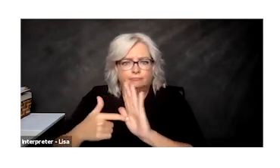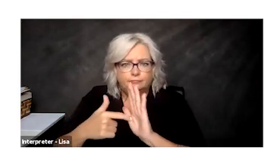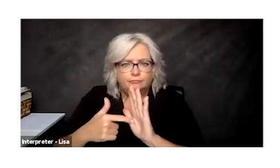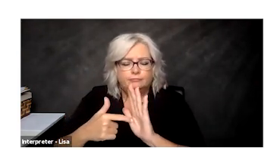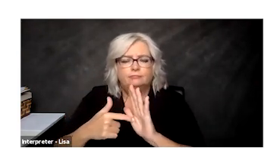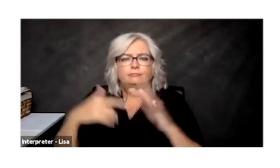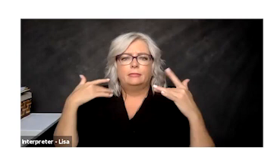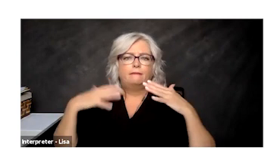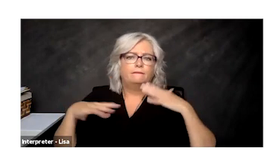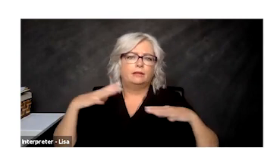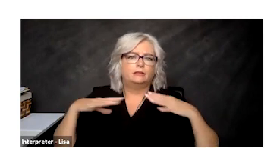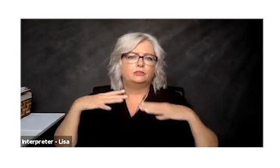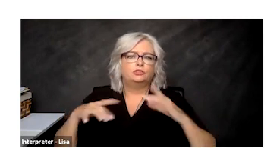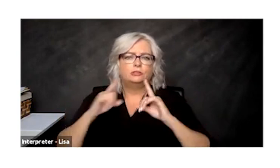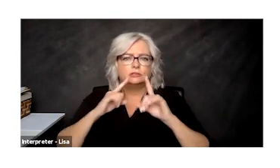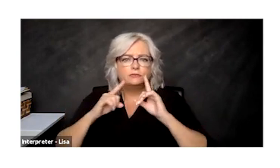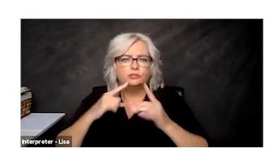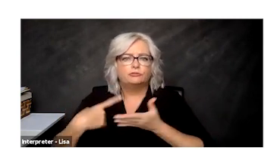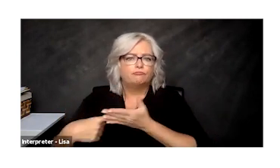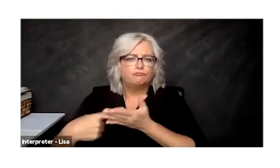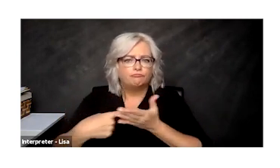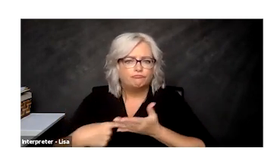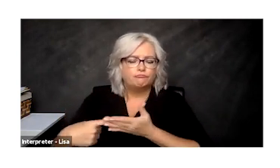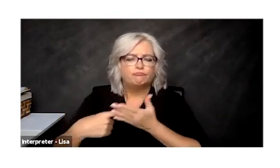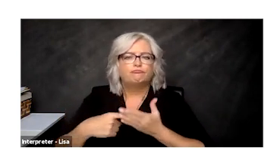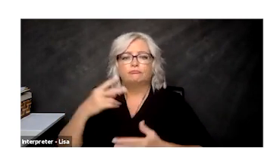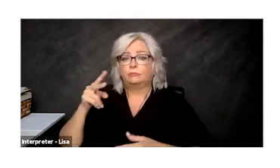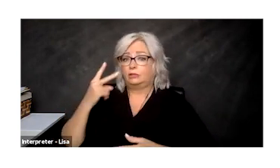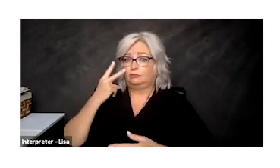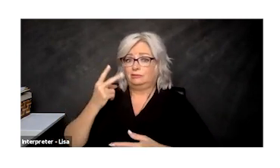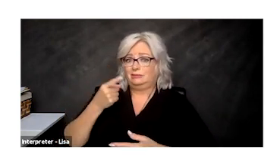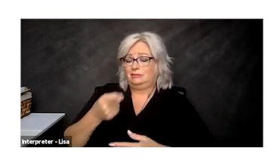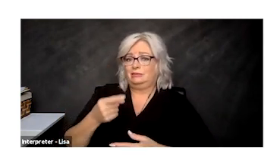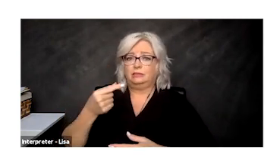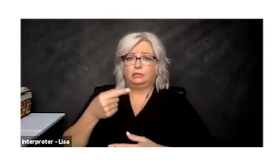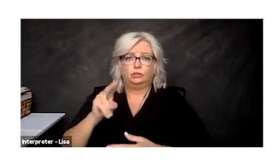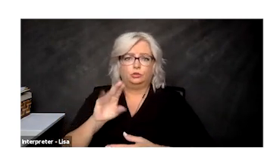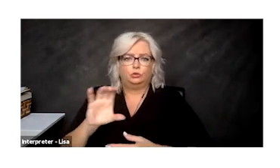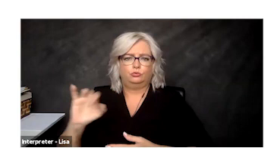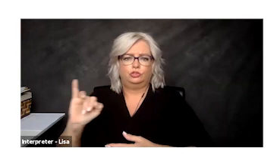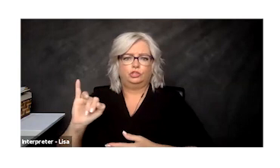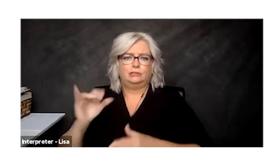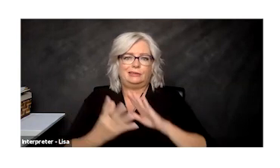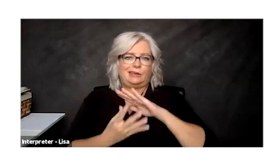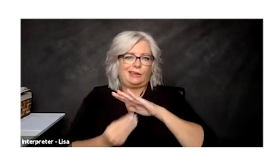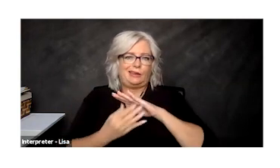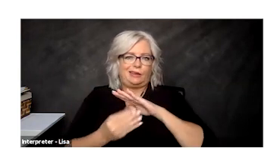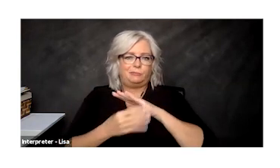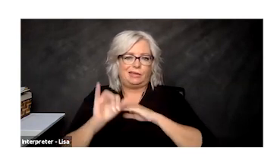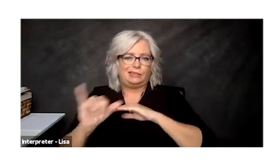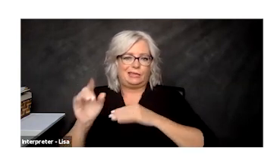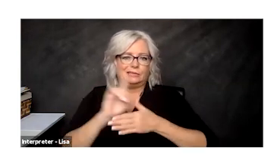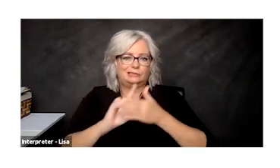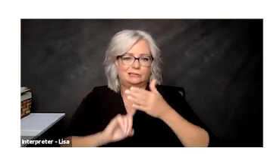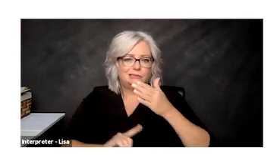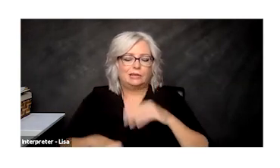conversations. So we see that Gucci copied this design in 2017. They got